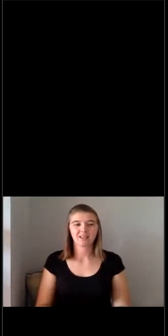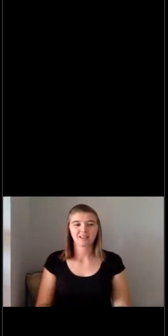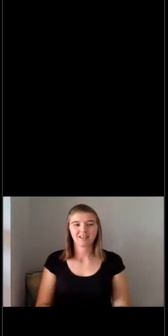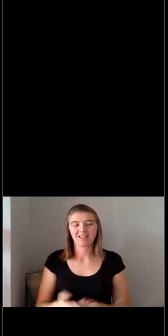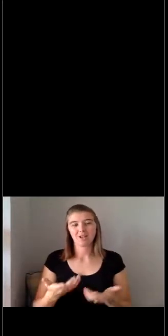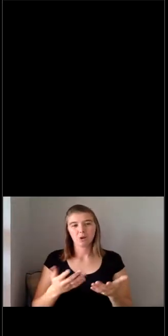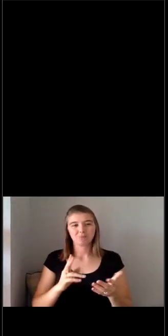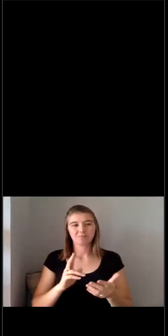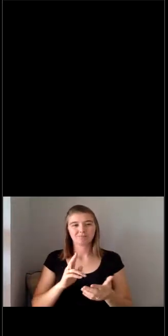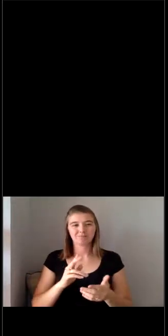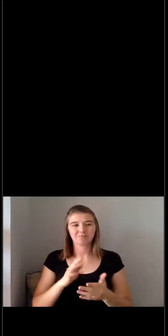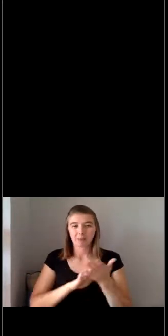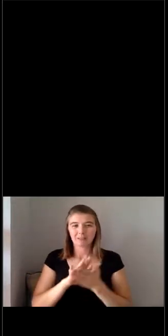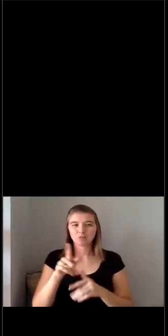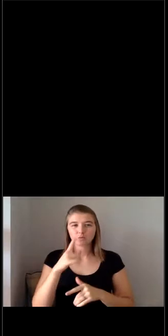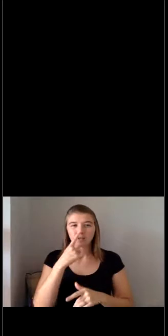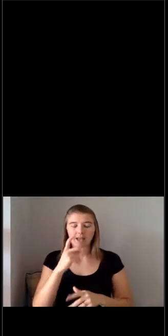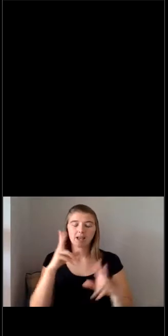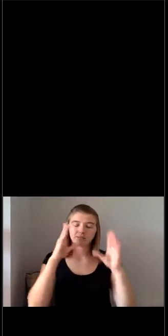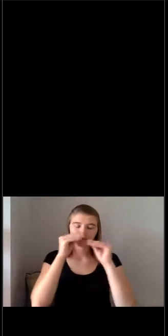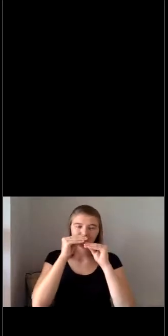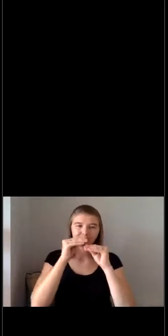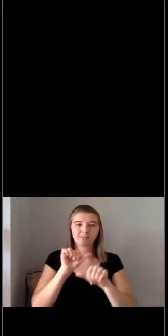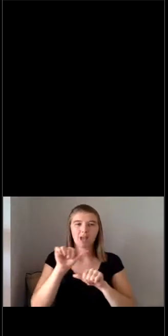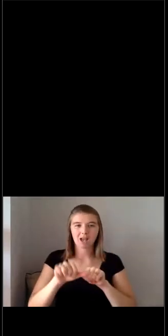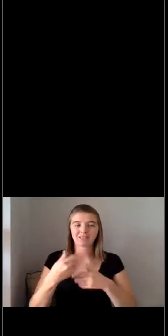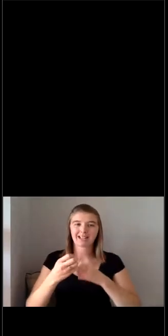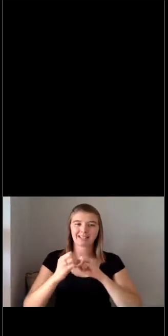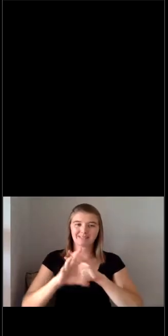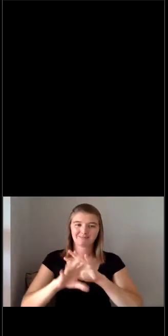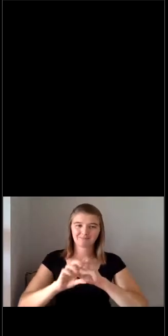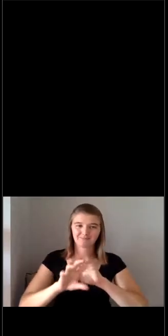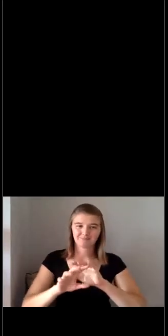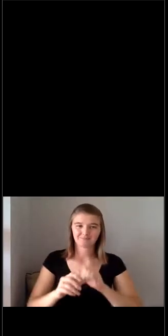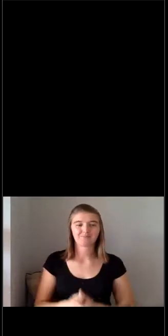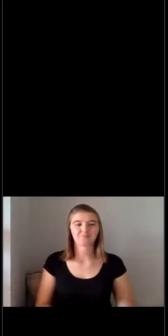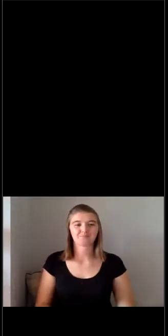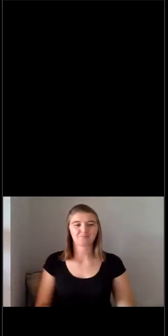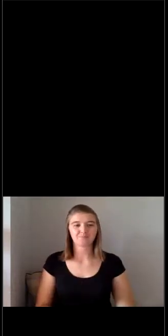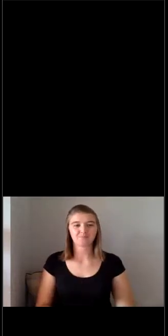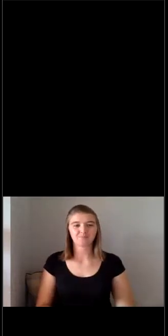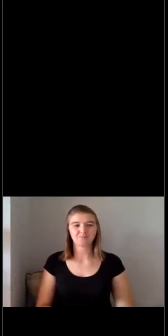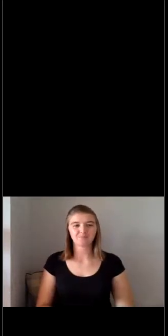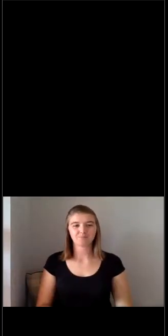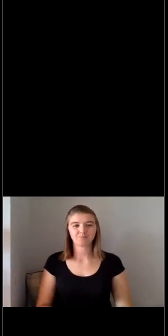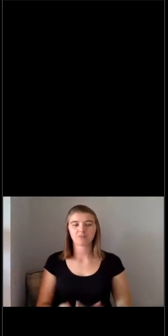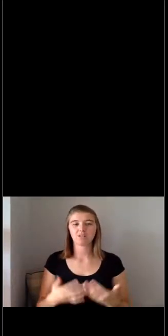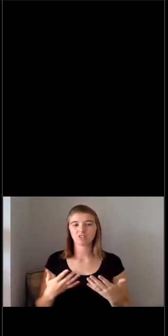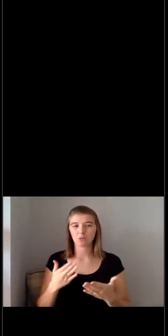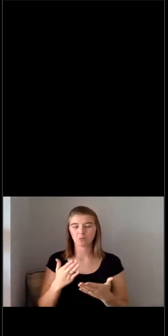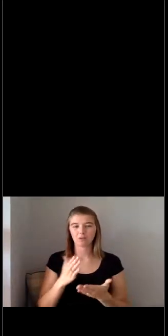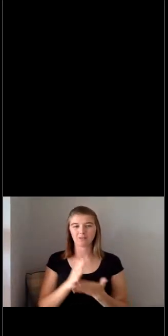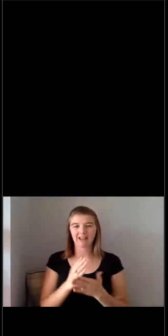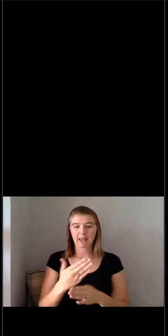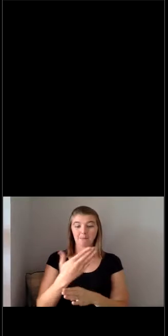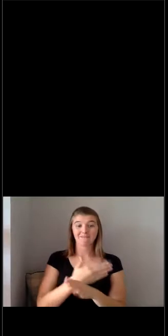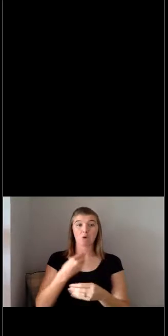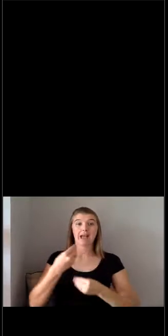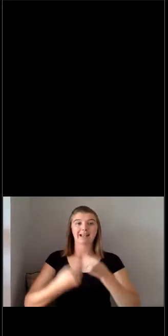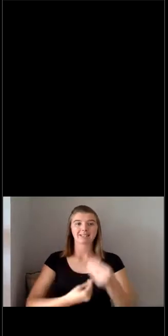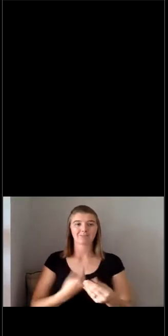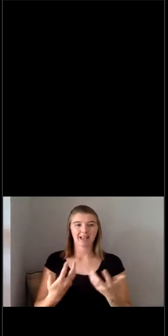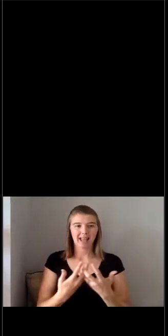my voice and I'll be guiding you through the practice. But before I get to explain either of those, just let me explain the aim of what we're doing when we're sitting in